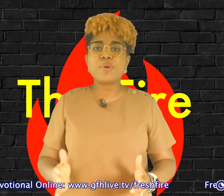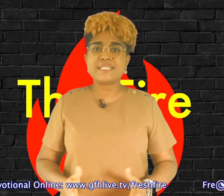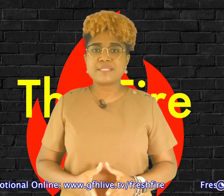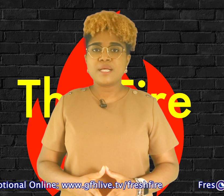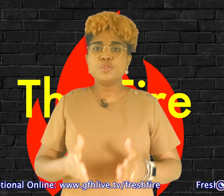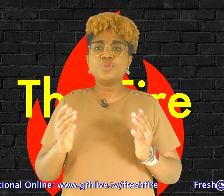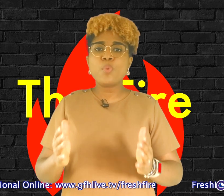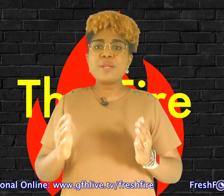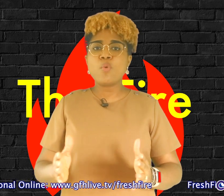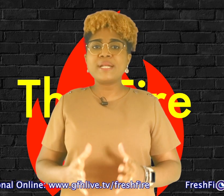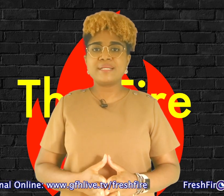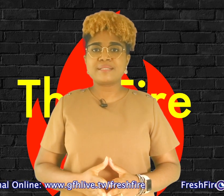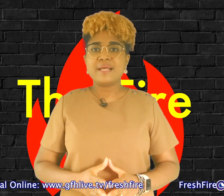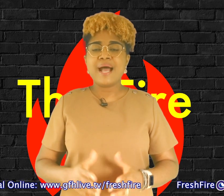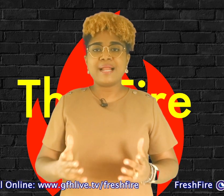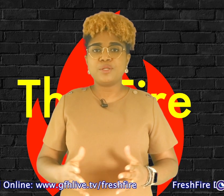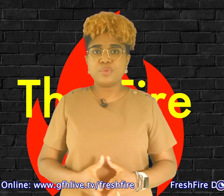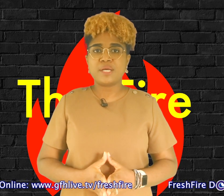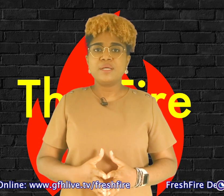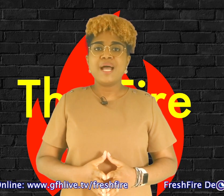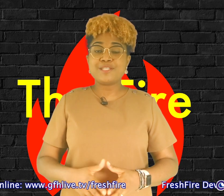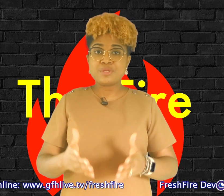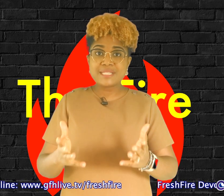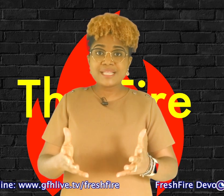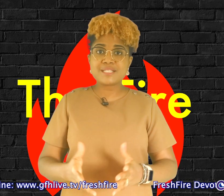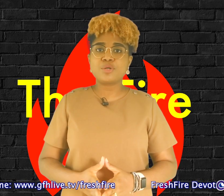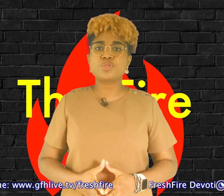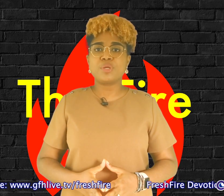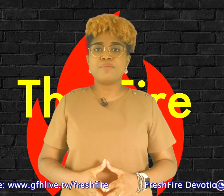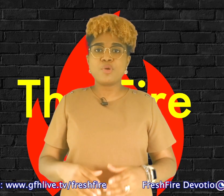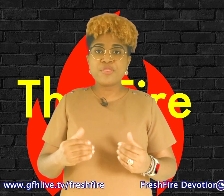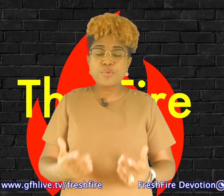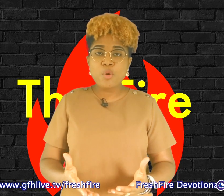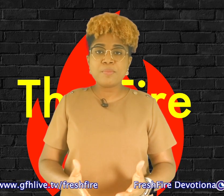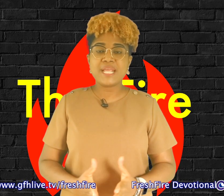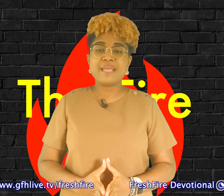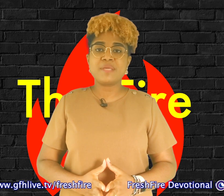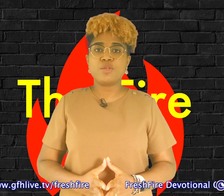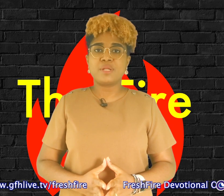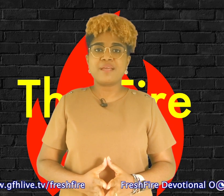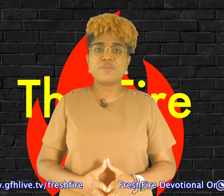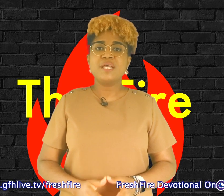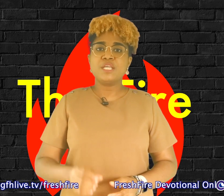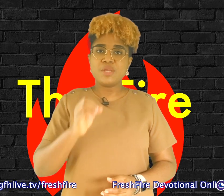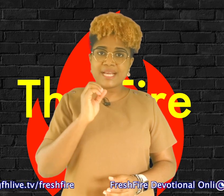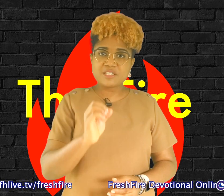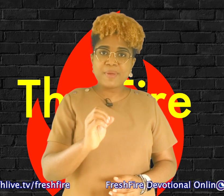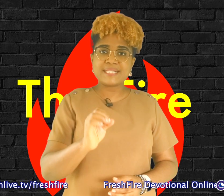in praises, doing wonders." Hallelujah. As you sing this song to him, you enthrone him in your